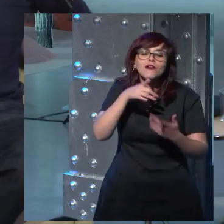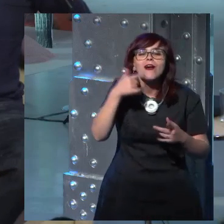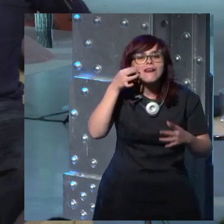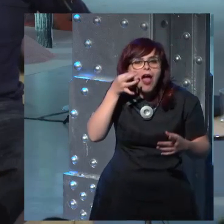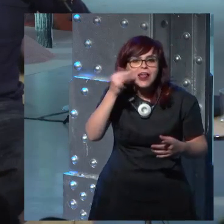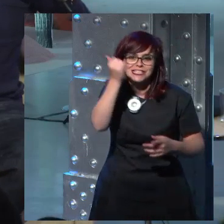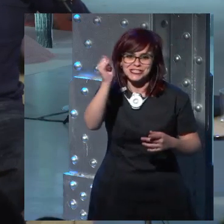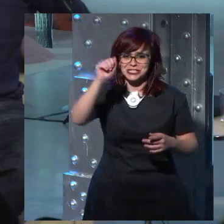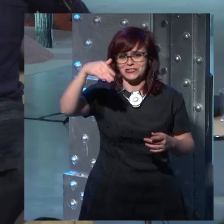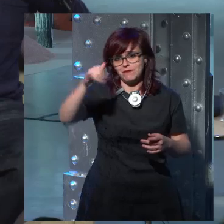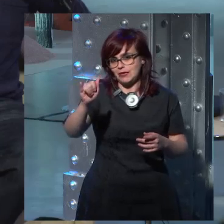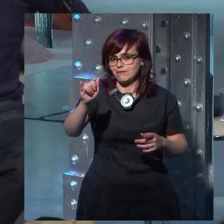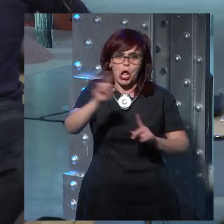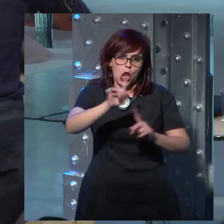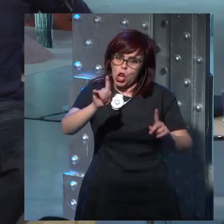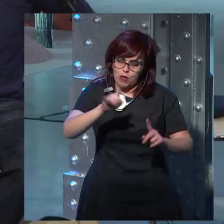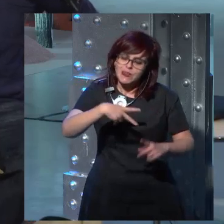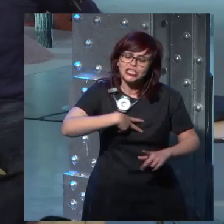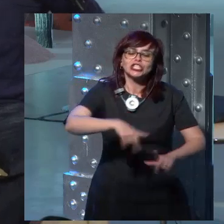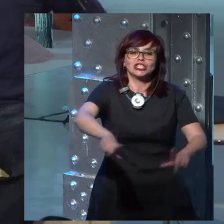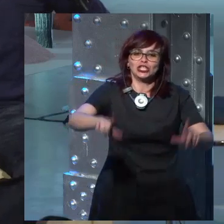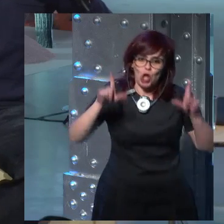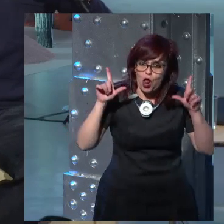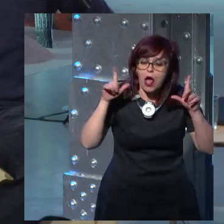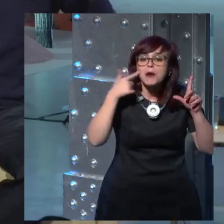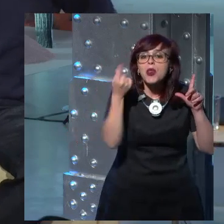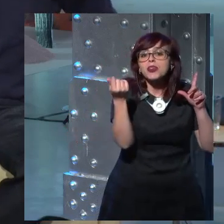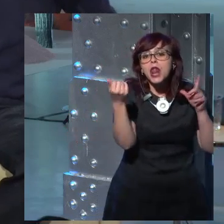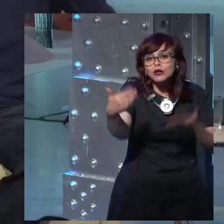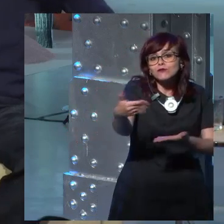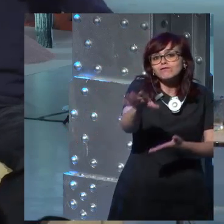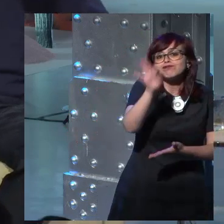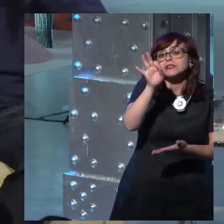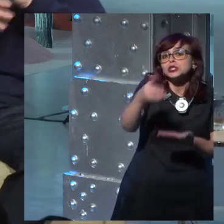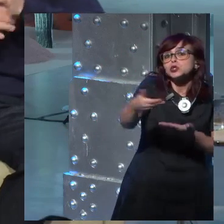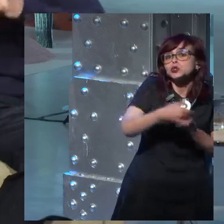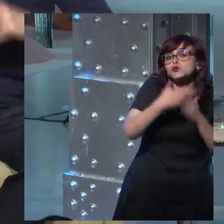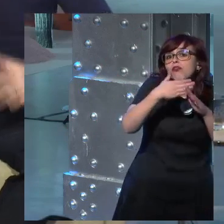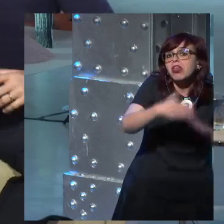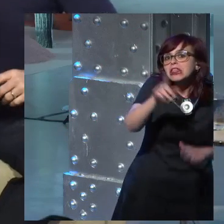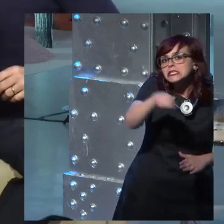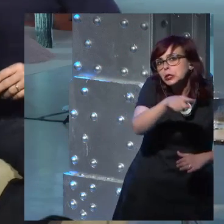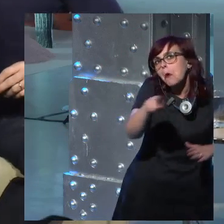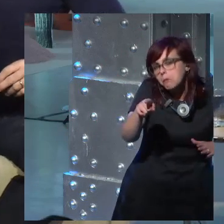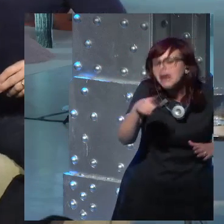Yes, I'm not sure the money would be right for Saul, but yes, he would. I agree.